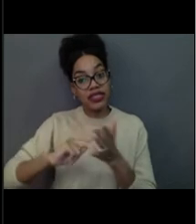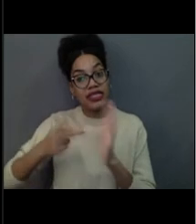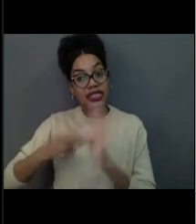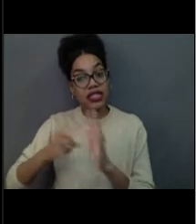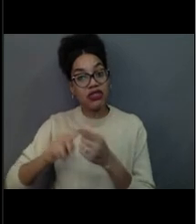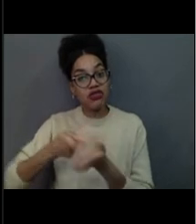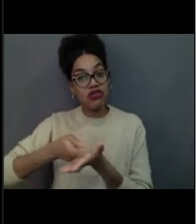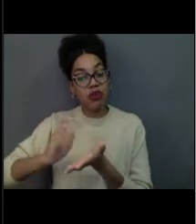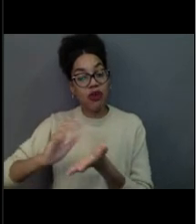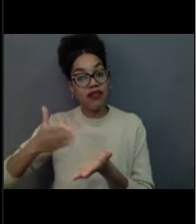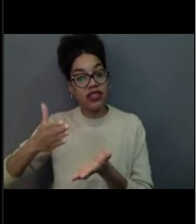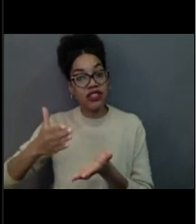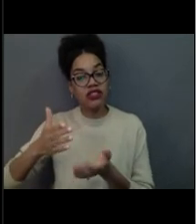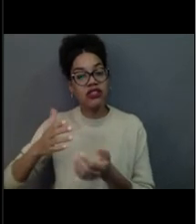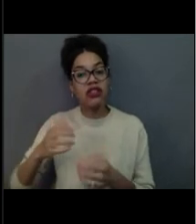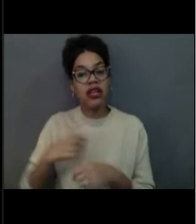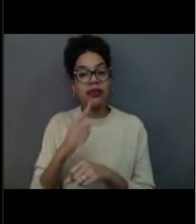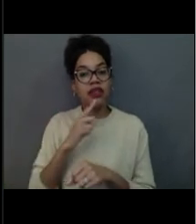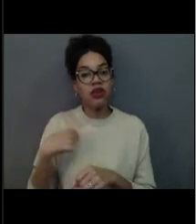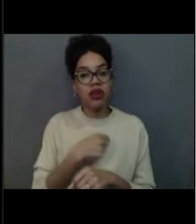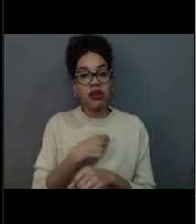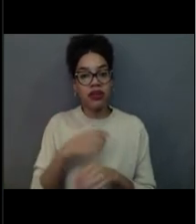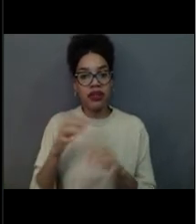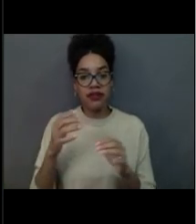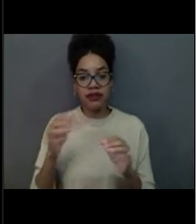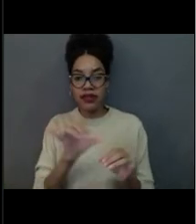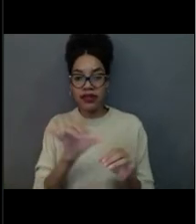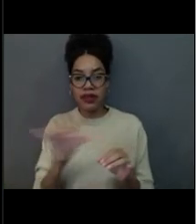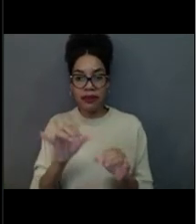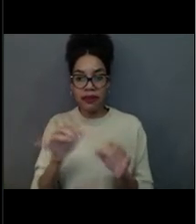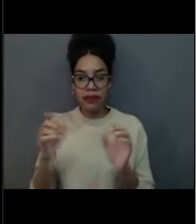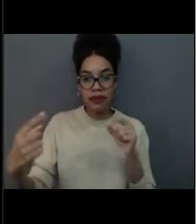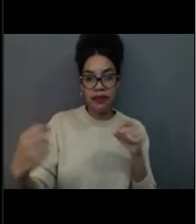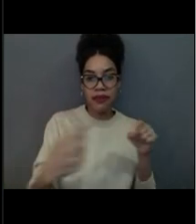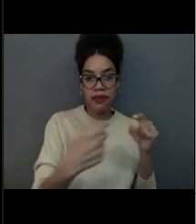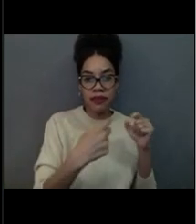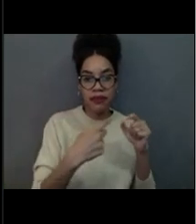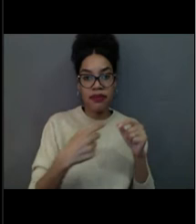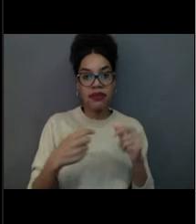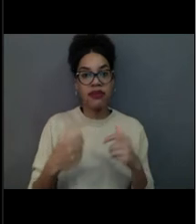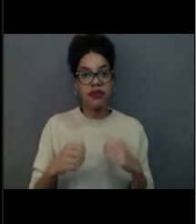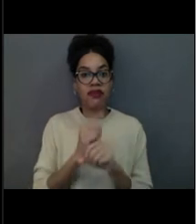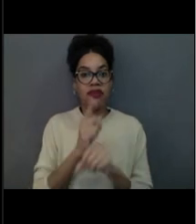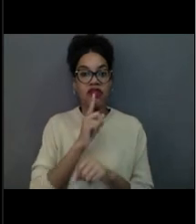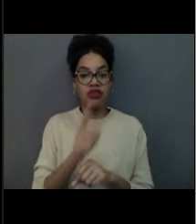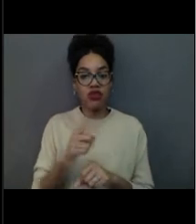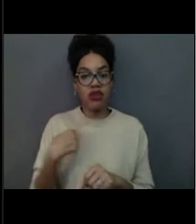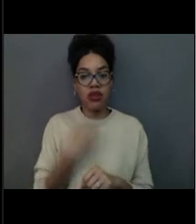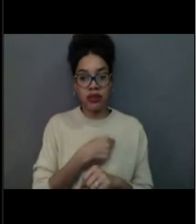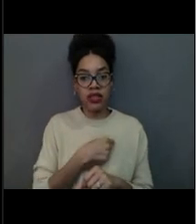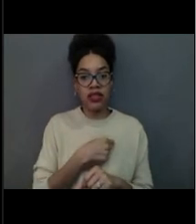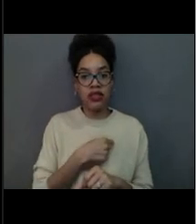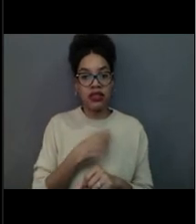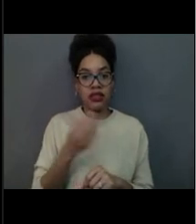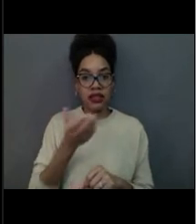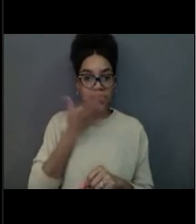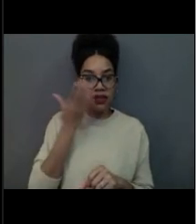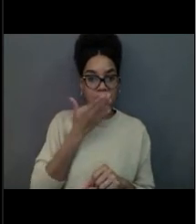that we can harmonize with our colleagues. And we put out these samples, we all smell them, and then we can really ensure that what I